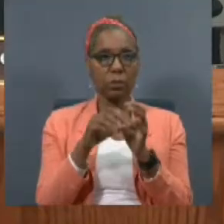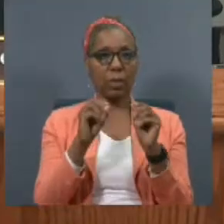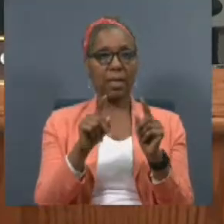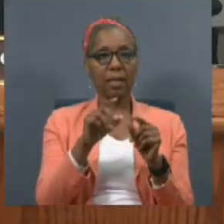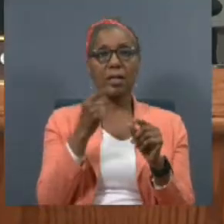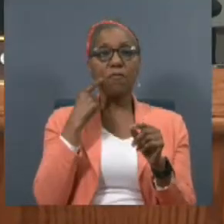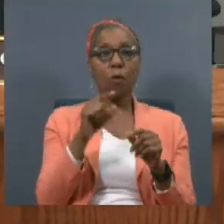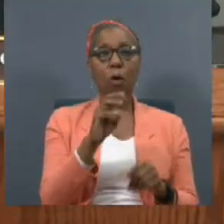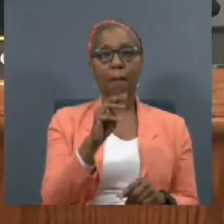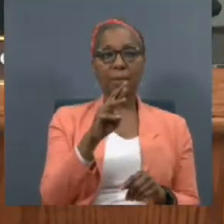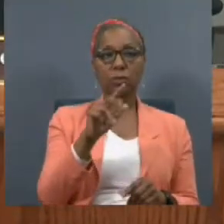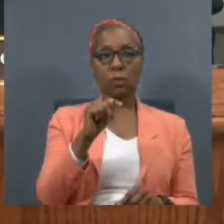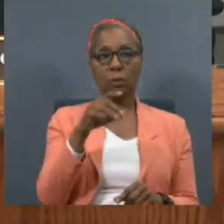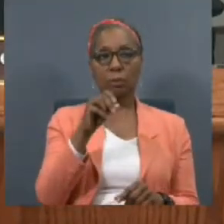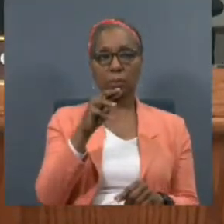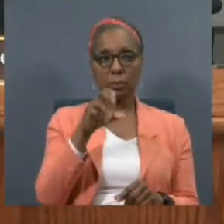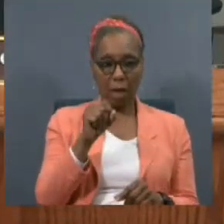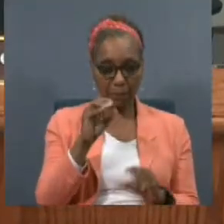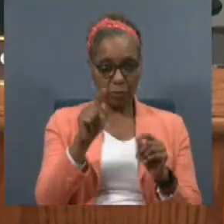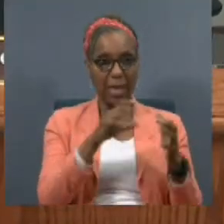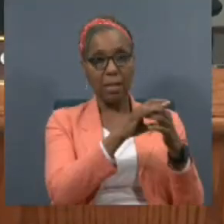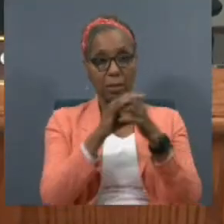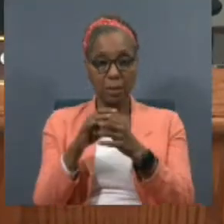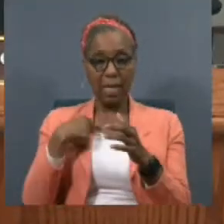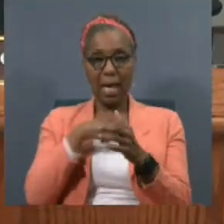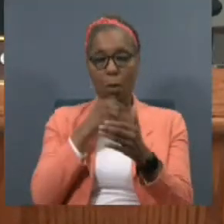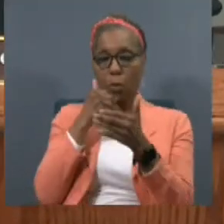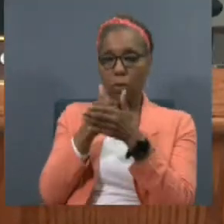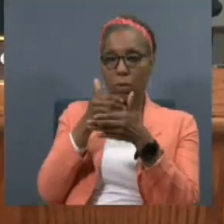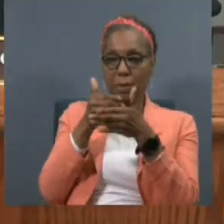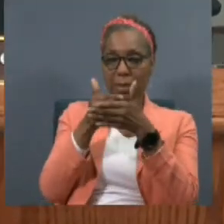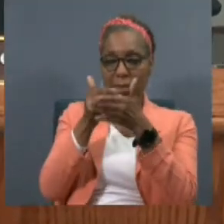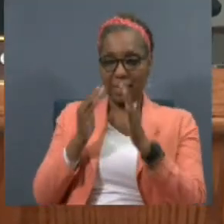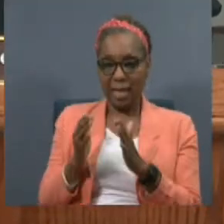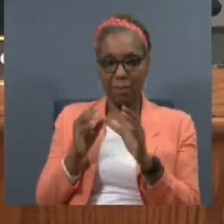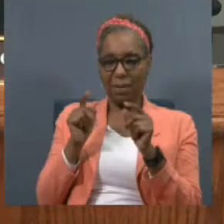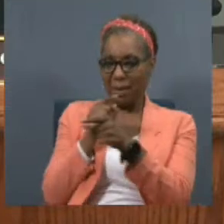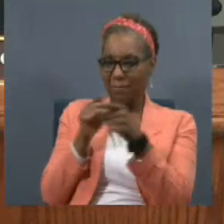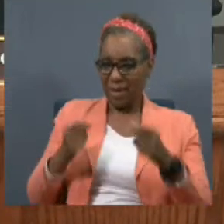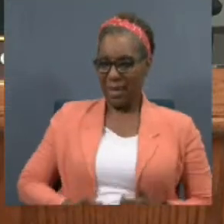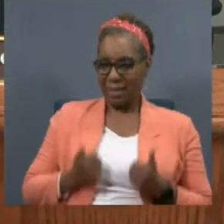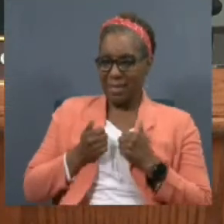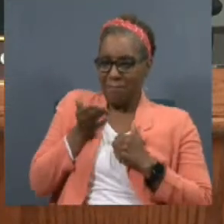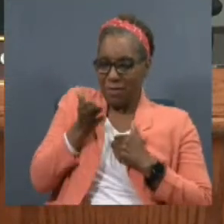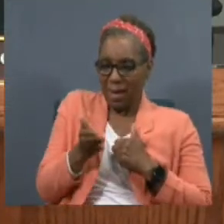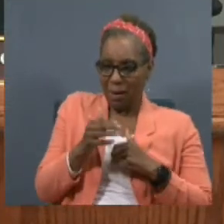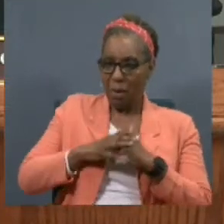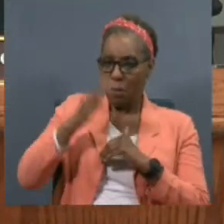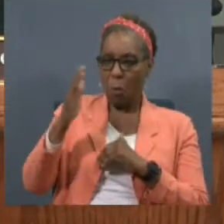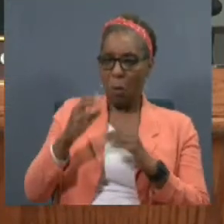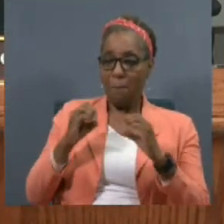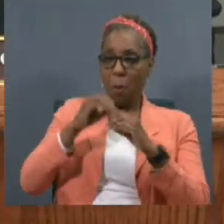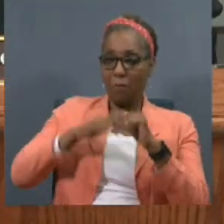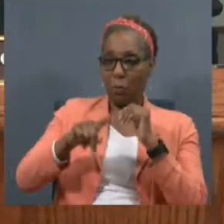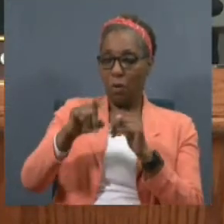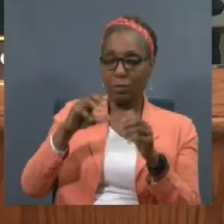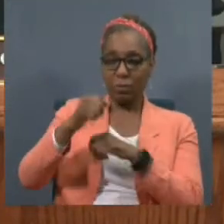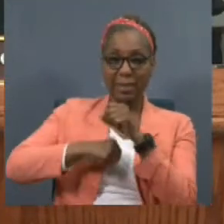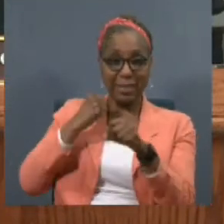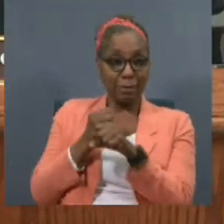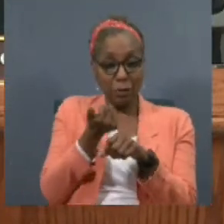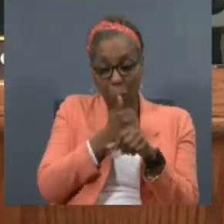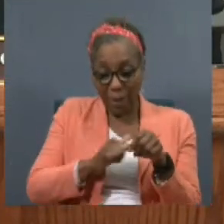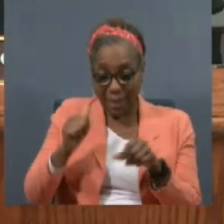Thomas. In terms of, again, our good neighbors right here who have been here for 100+ years, is there any sort